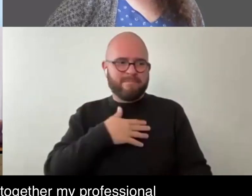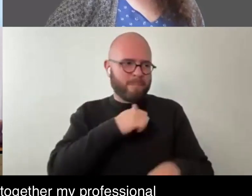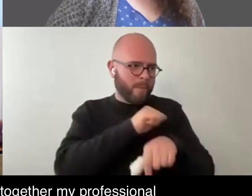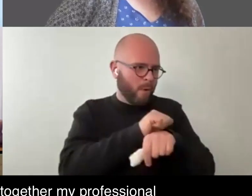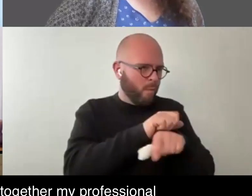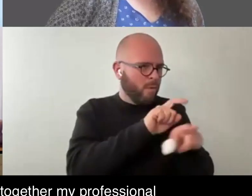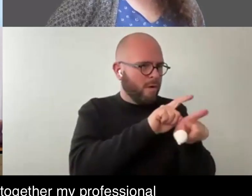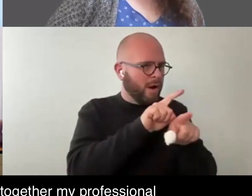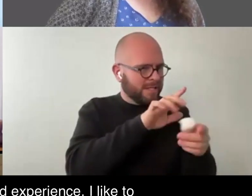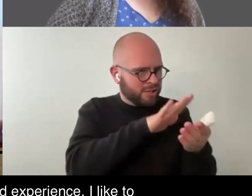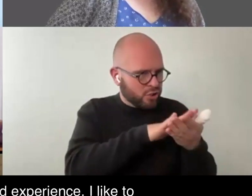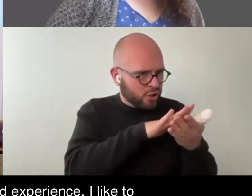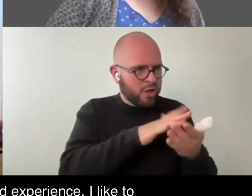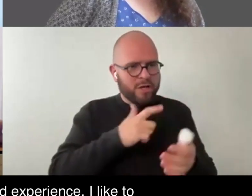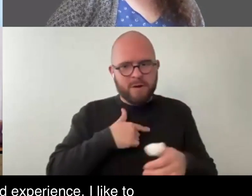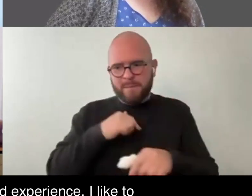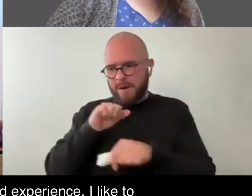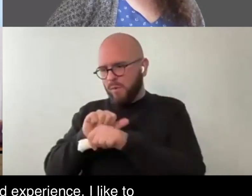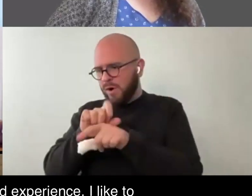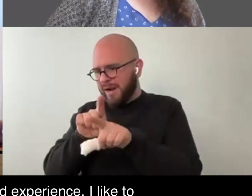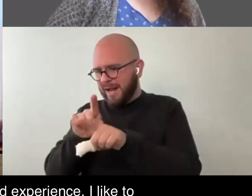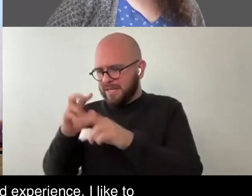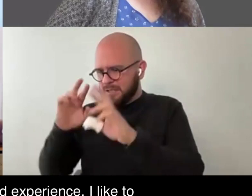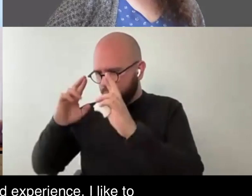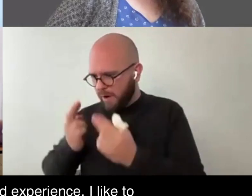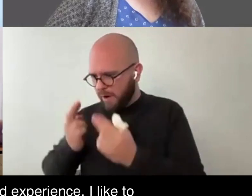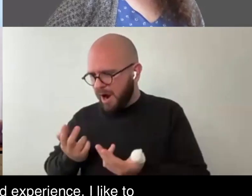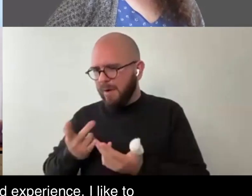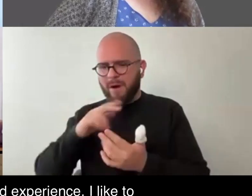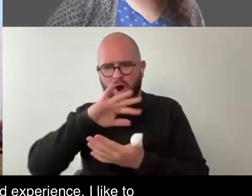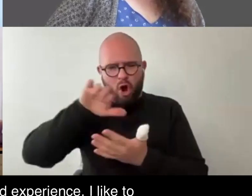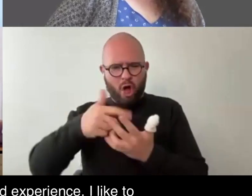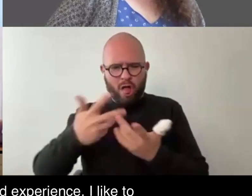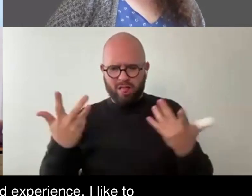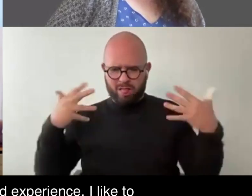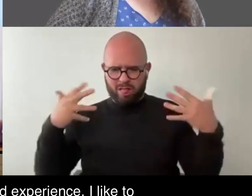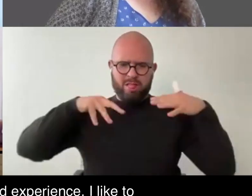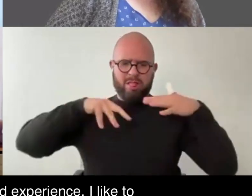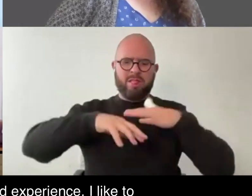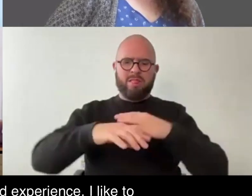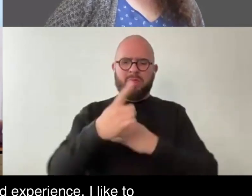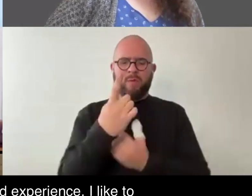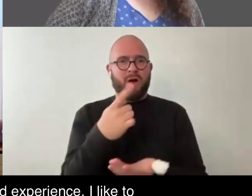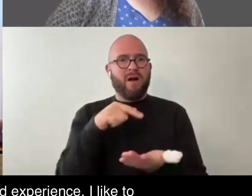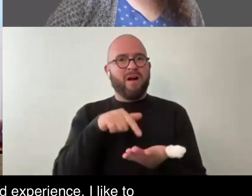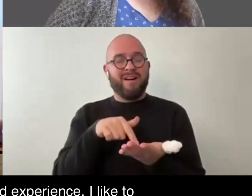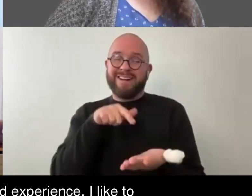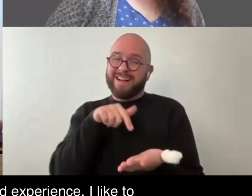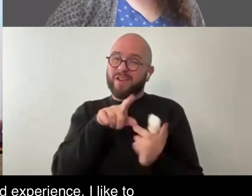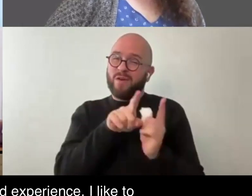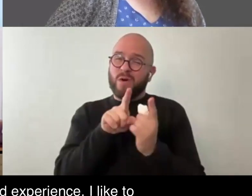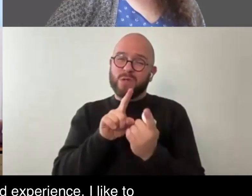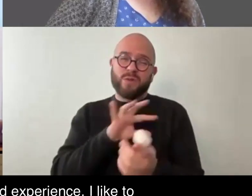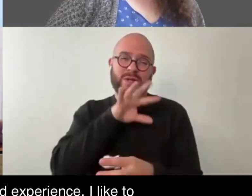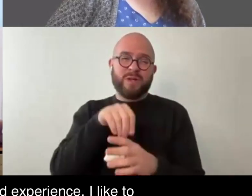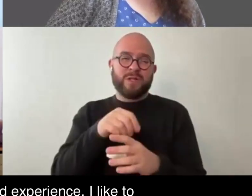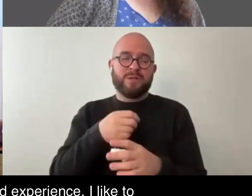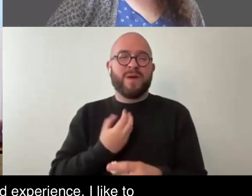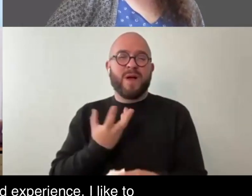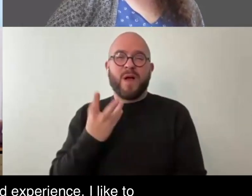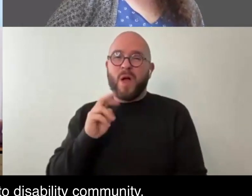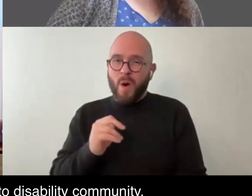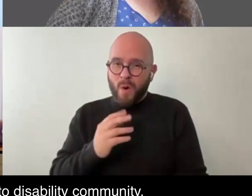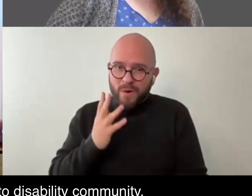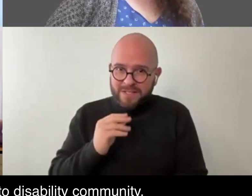my work as a rabbi, but also my own lived experience. I like to say about Loving Our Own Bones that